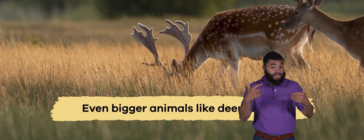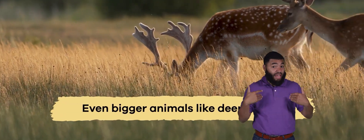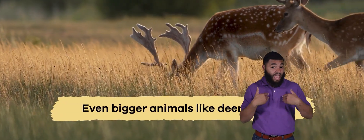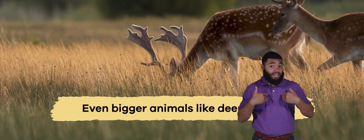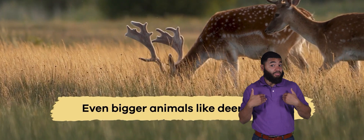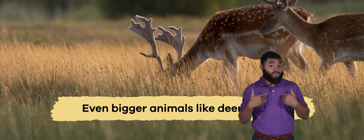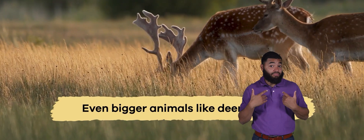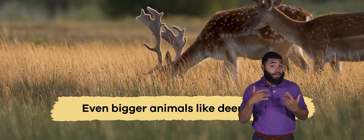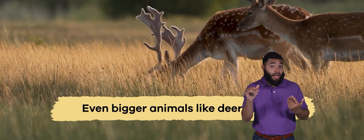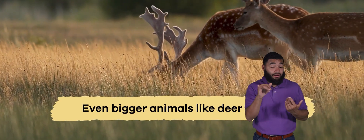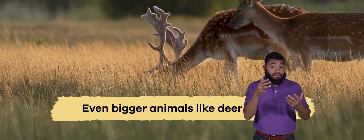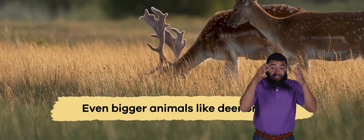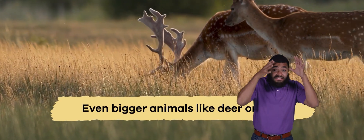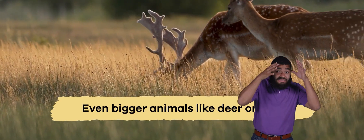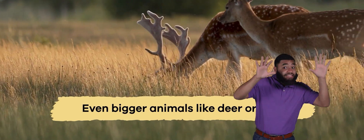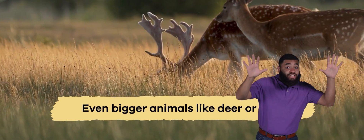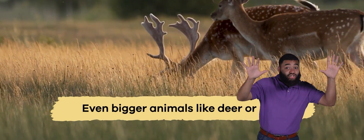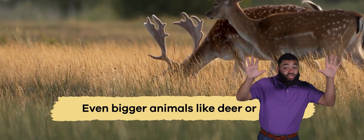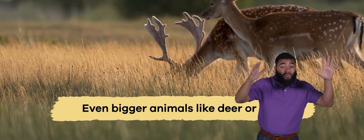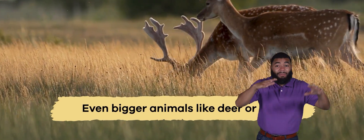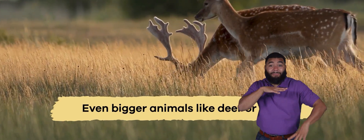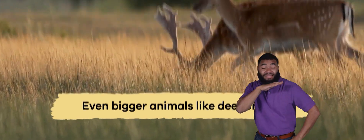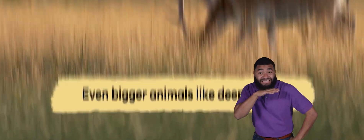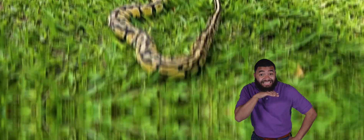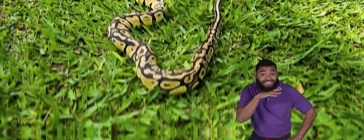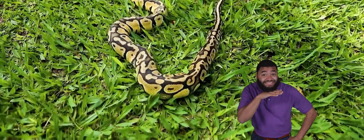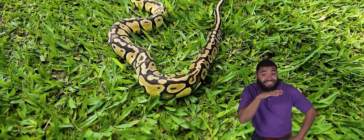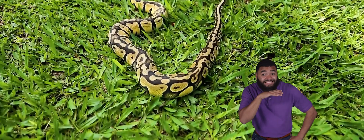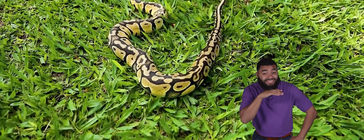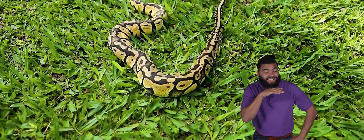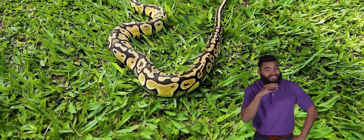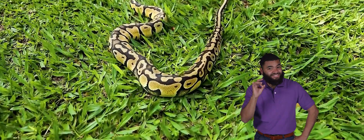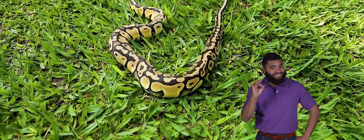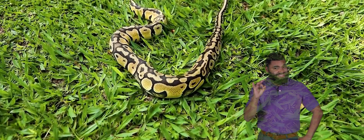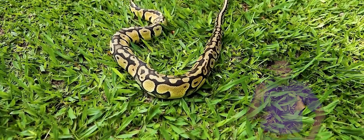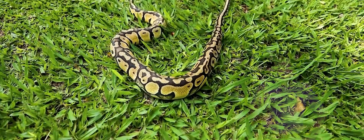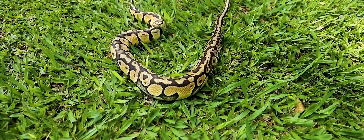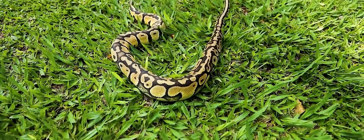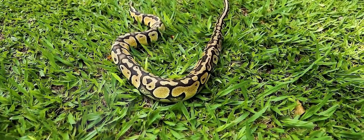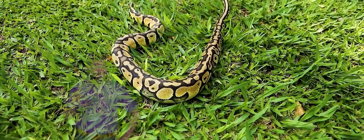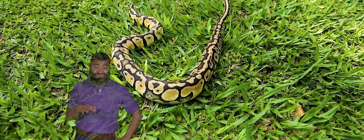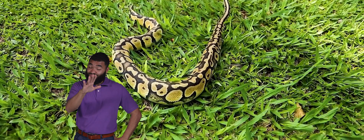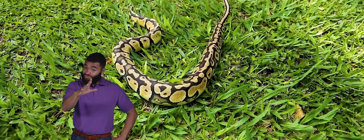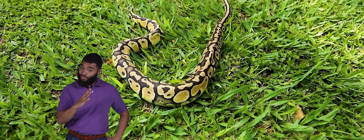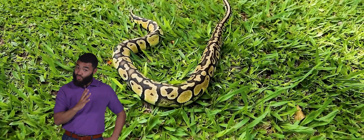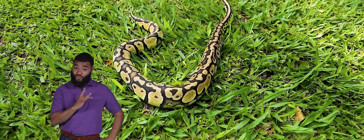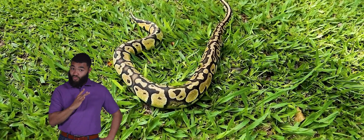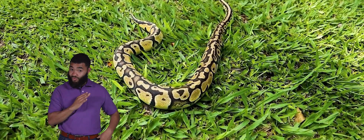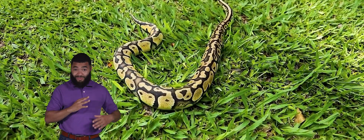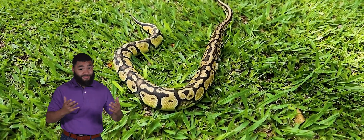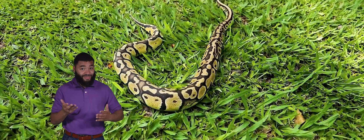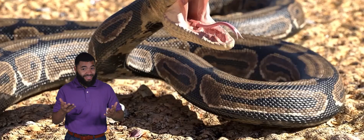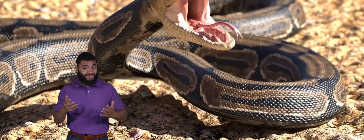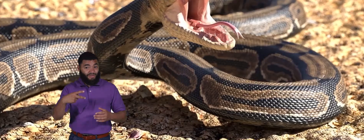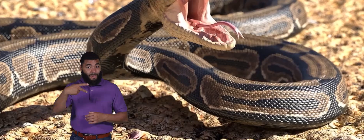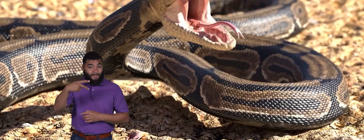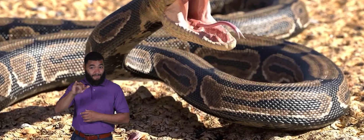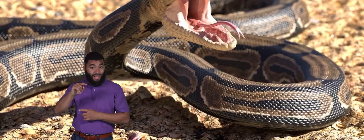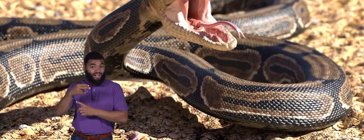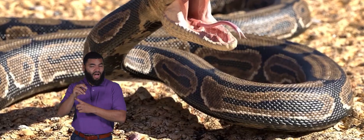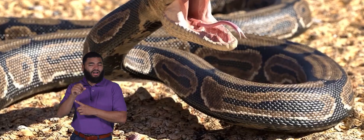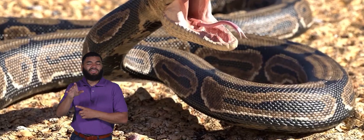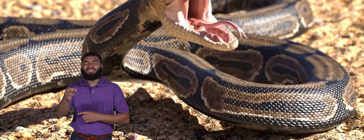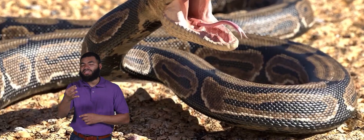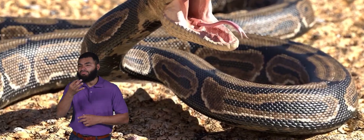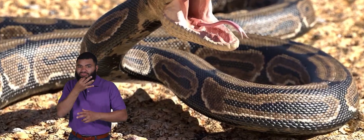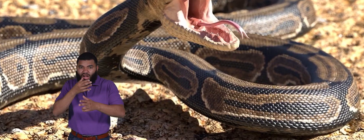bigger animals like deer or pigs. Now here's the cool part. Pythons are